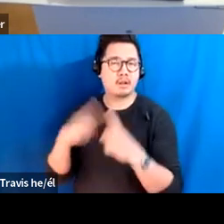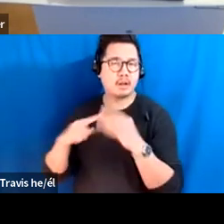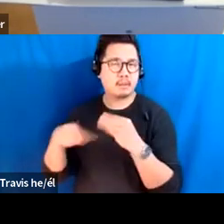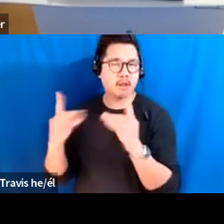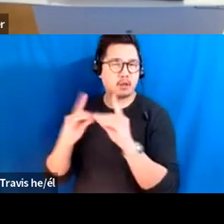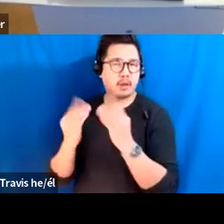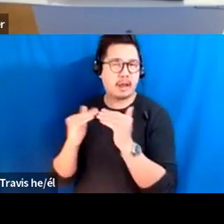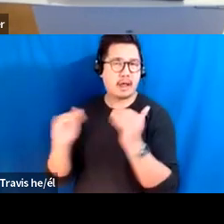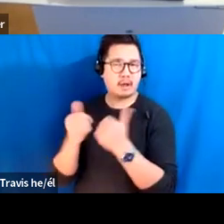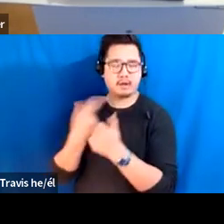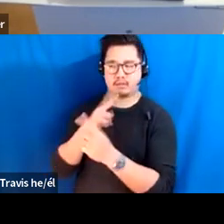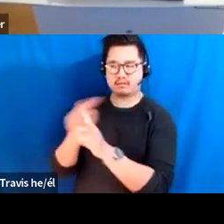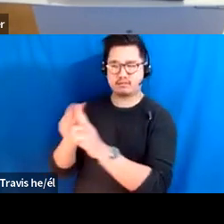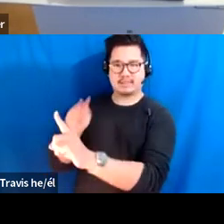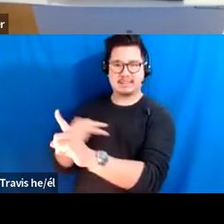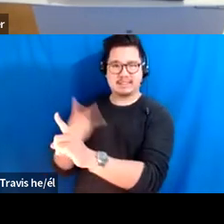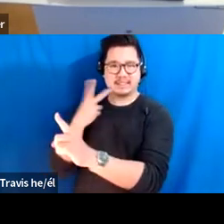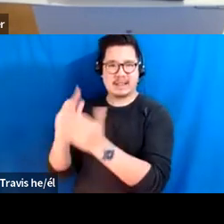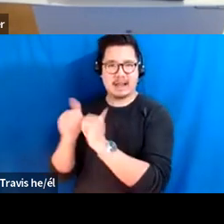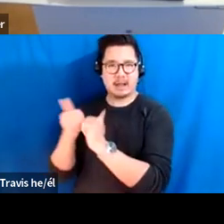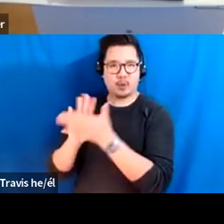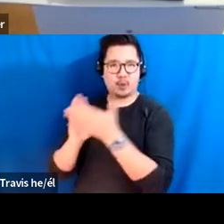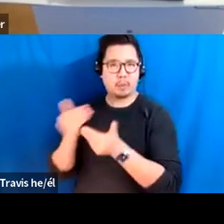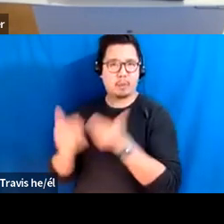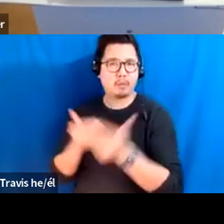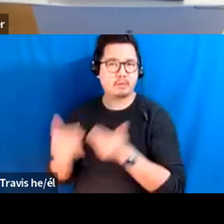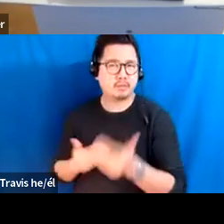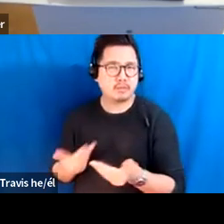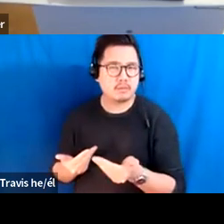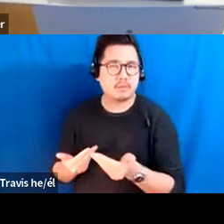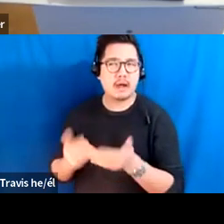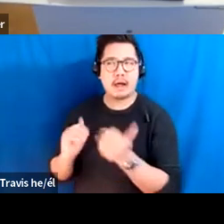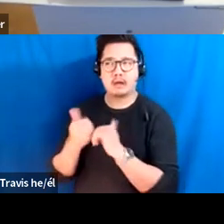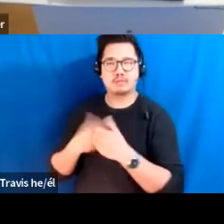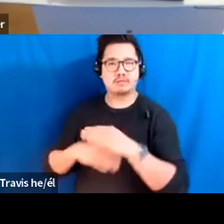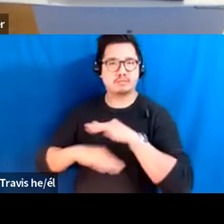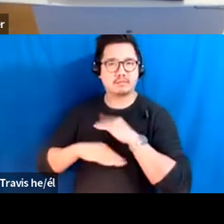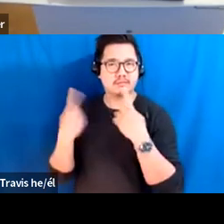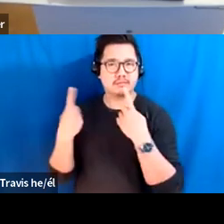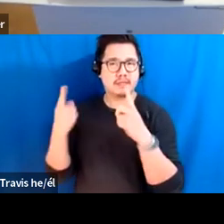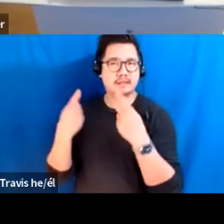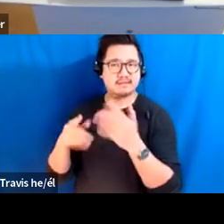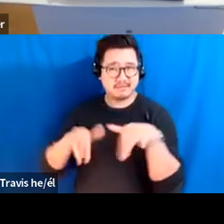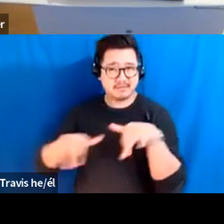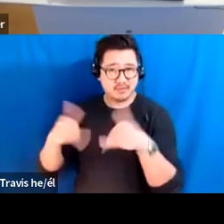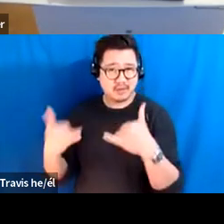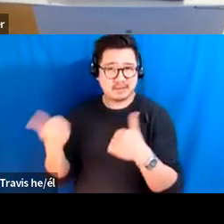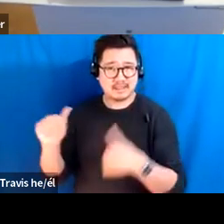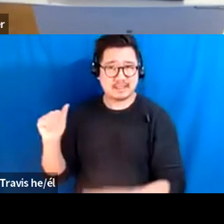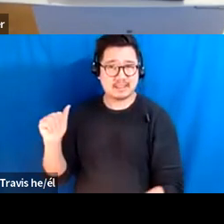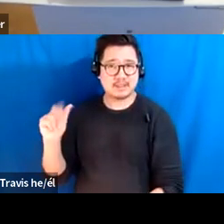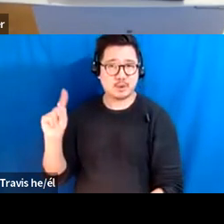to sort of zoom out and see how schools are doing in meeting the standards i'm curious if there's any tools that are being rolled up with